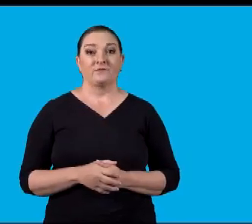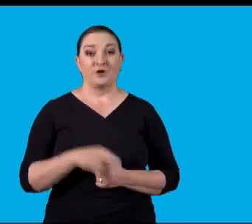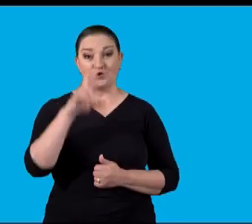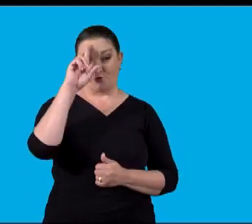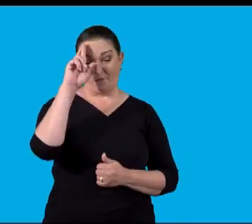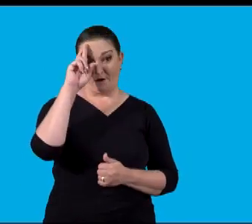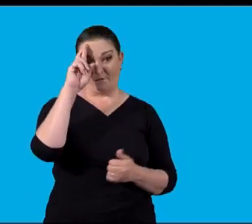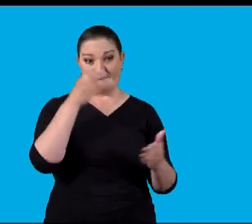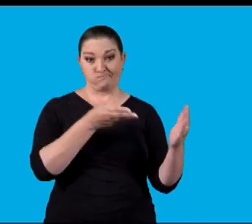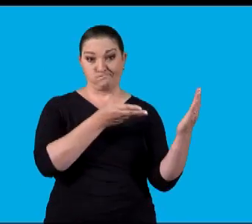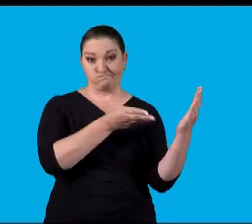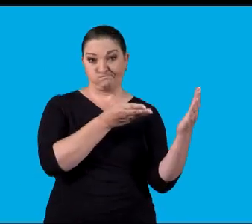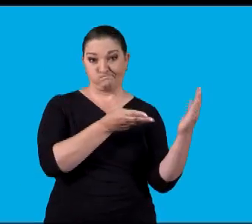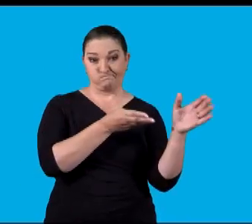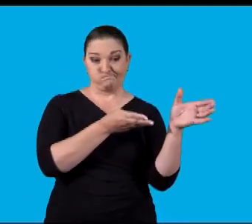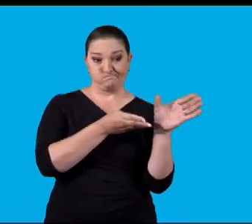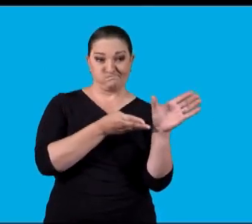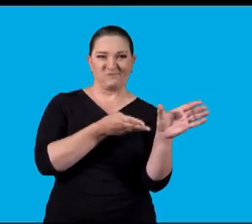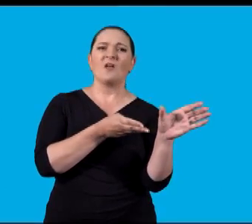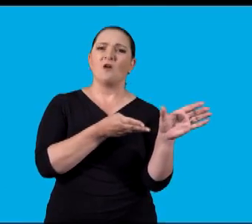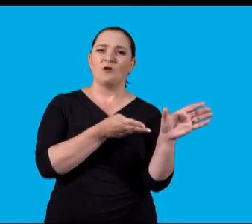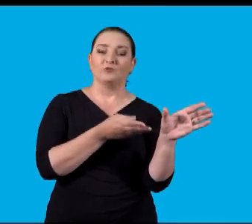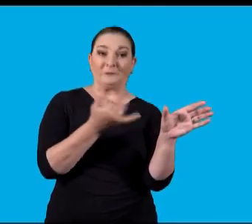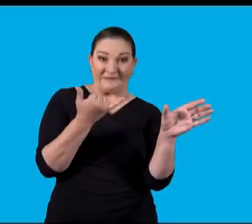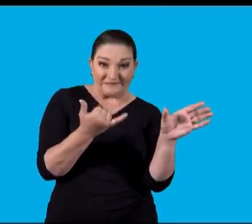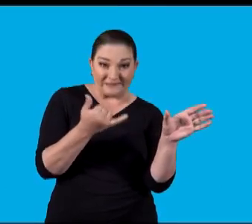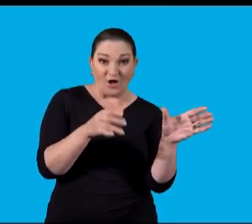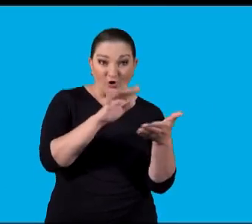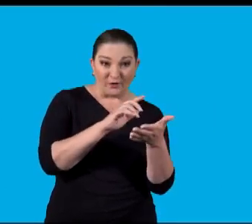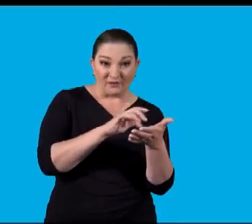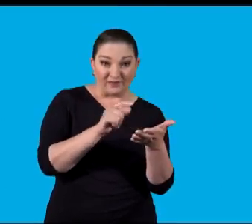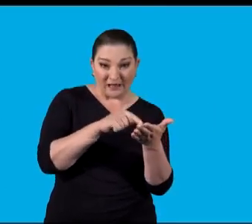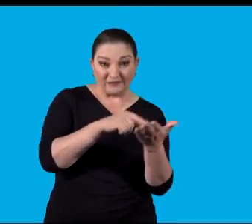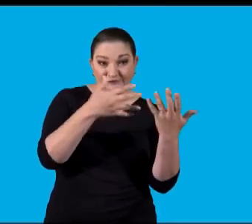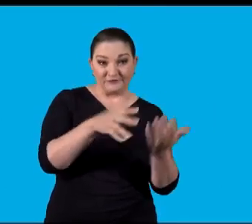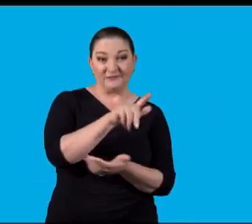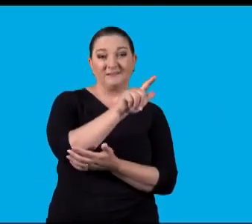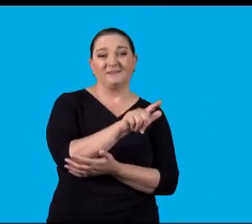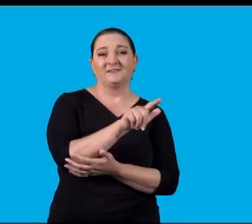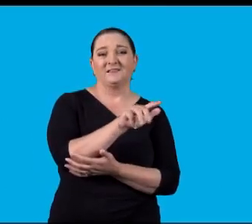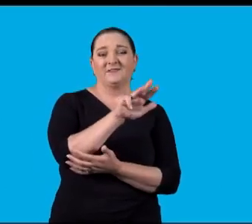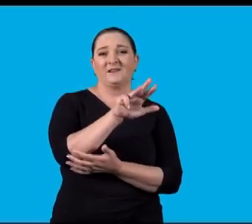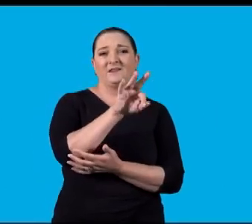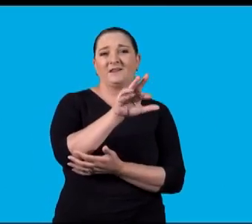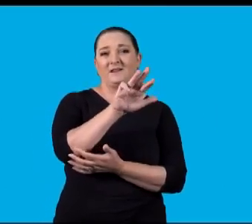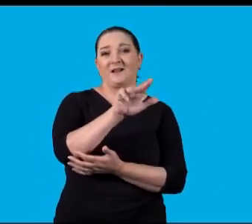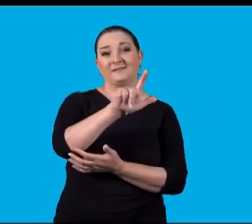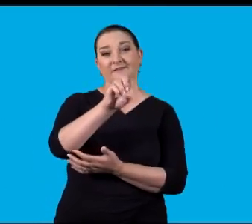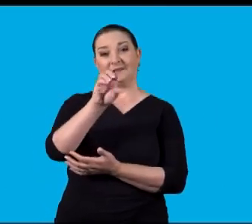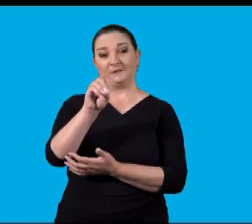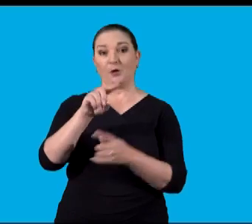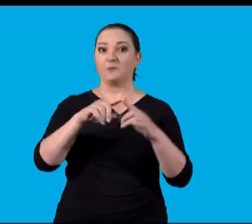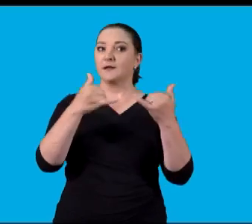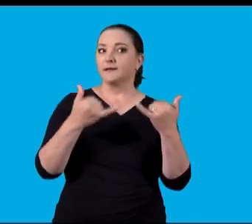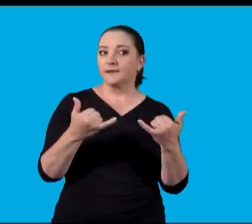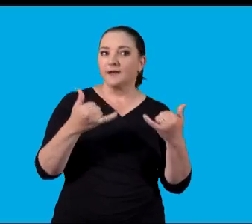And then remember, this is what we have just calculated. Now I'm coming to the changes in inventory.